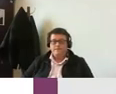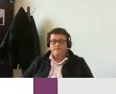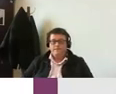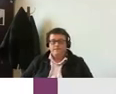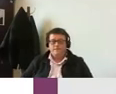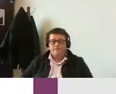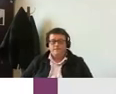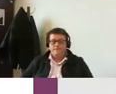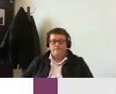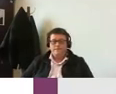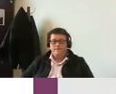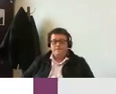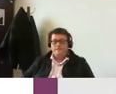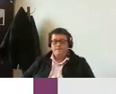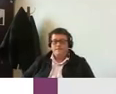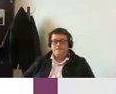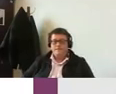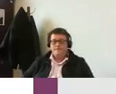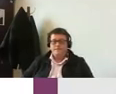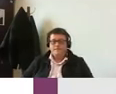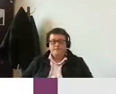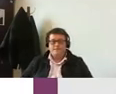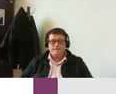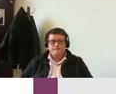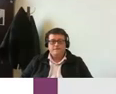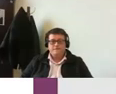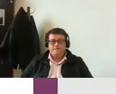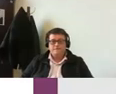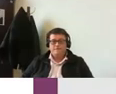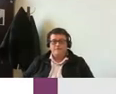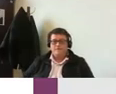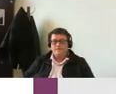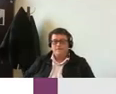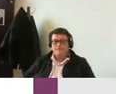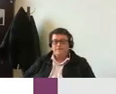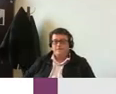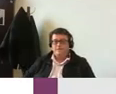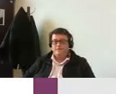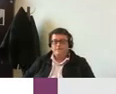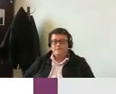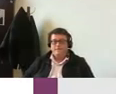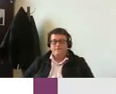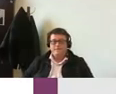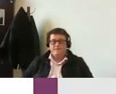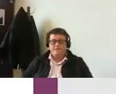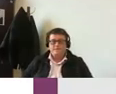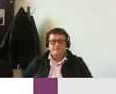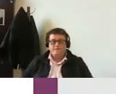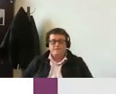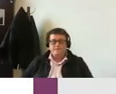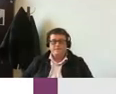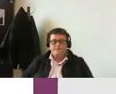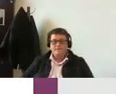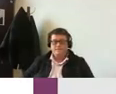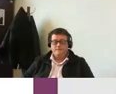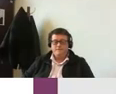supports, but mainly in long-term care. Henry managed the long-term care single entry program for a number of years